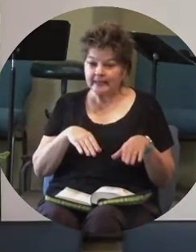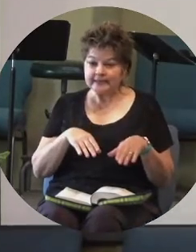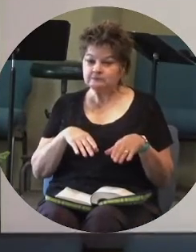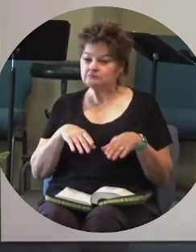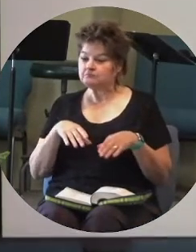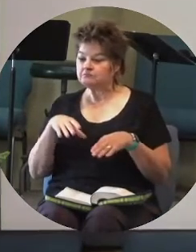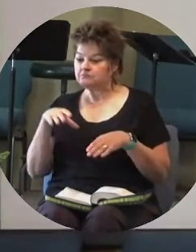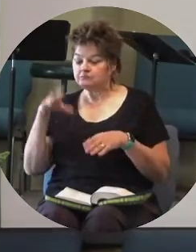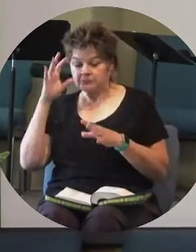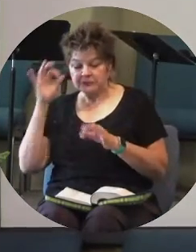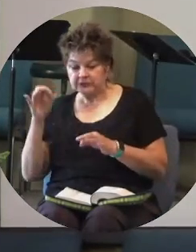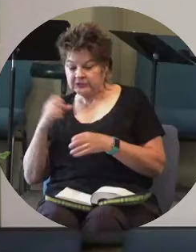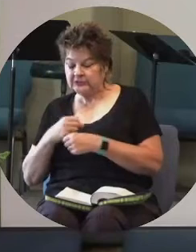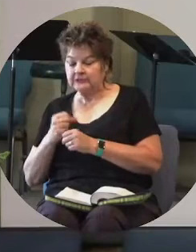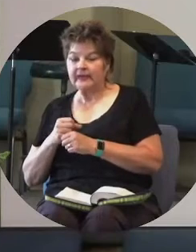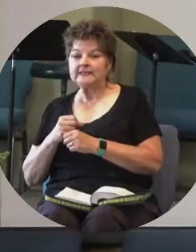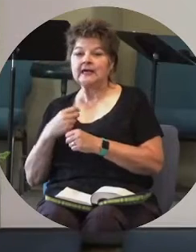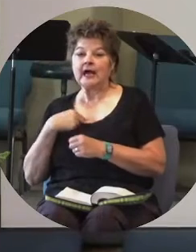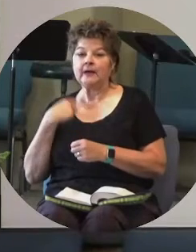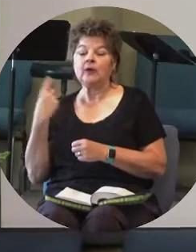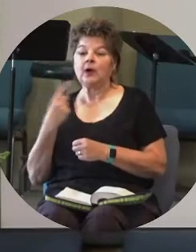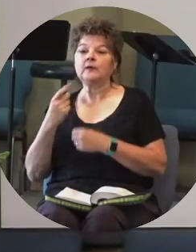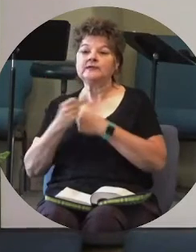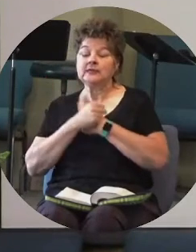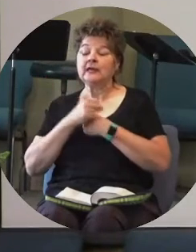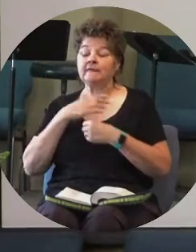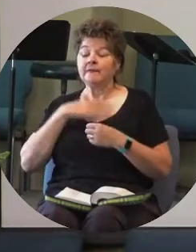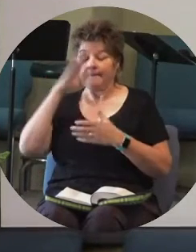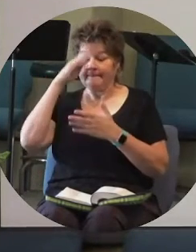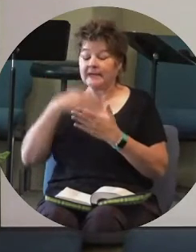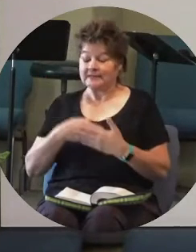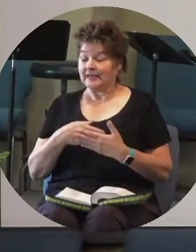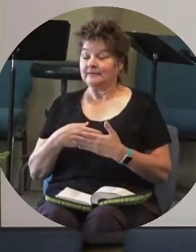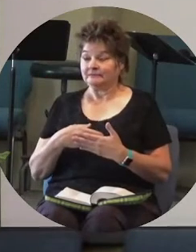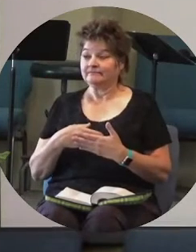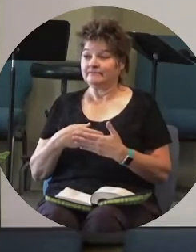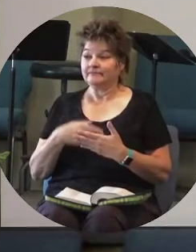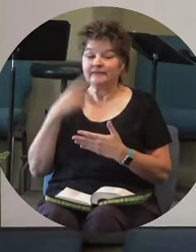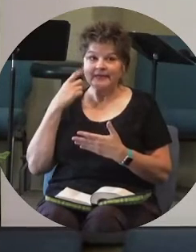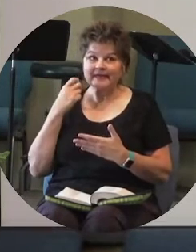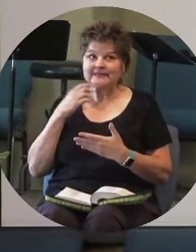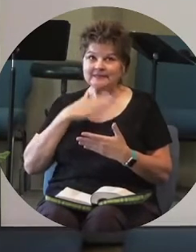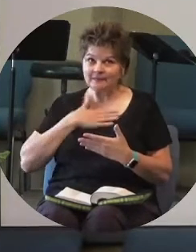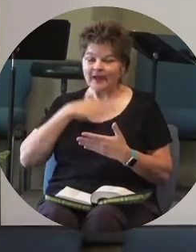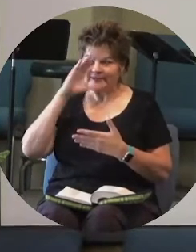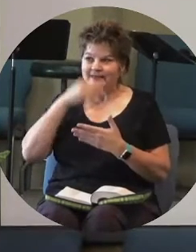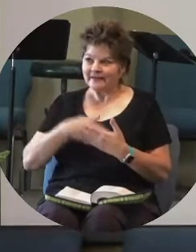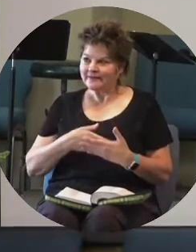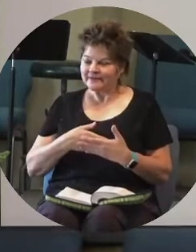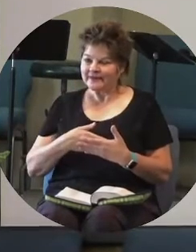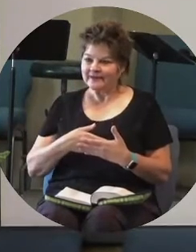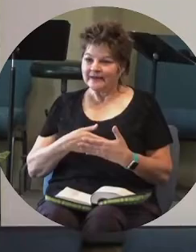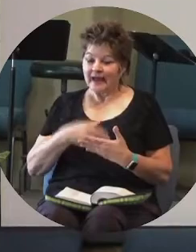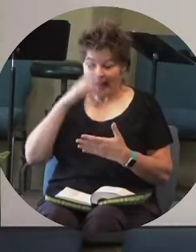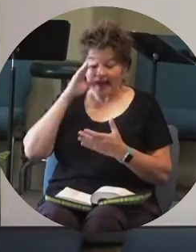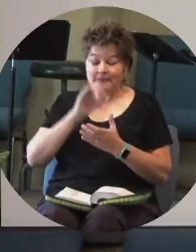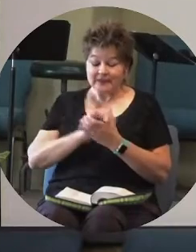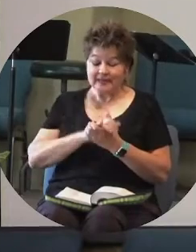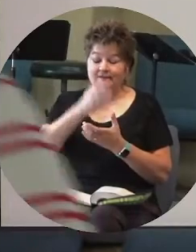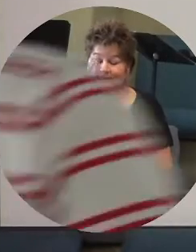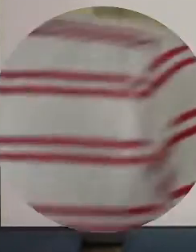makes, I will always love my son because he's my son. I believe